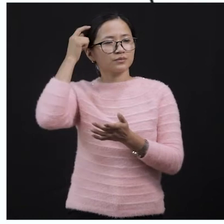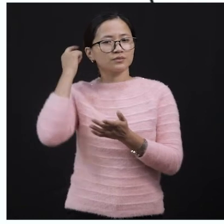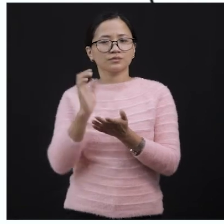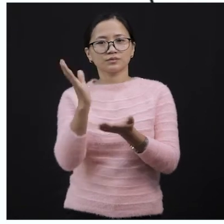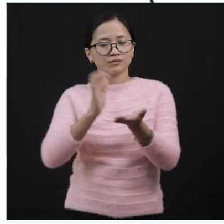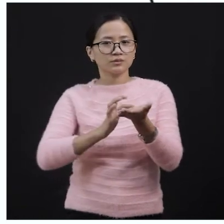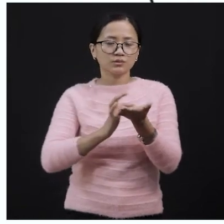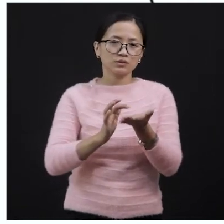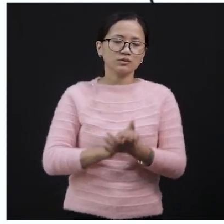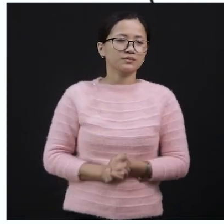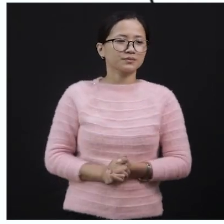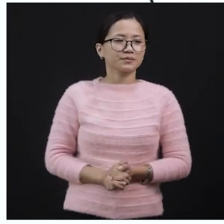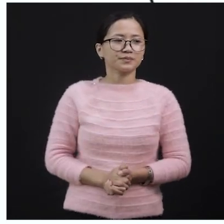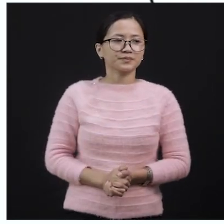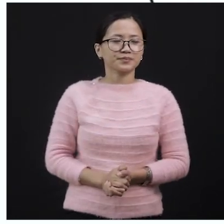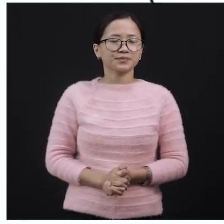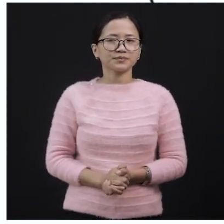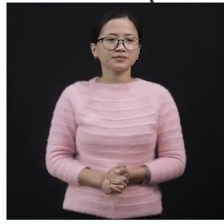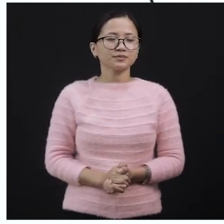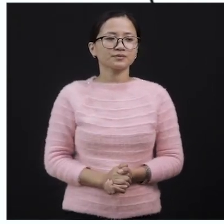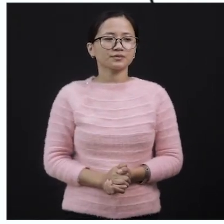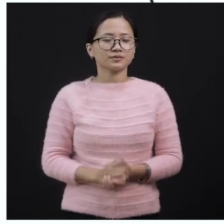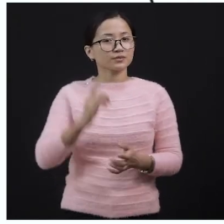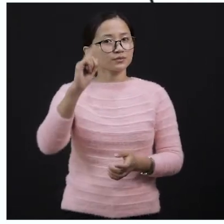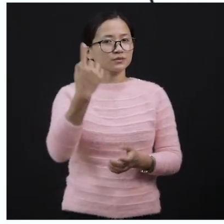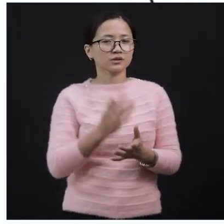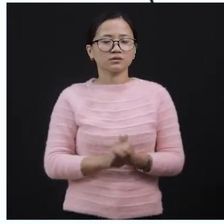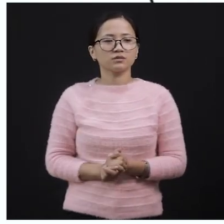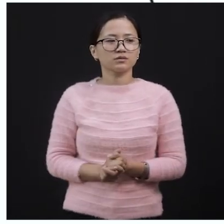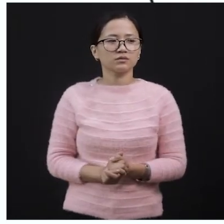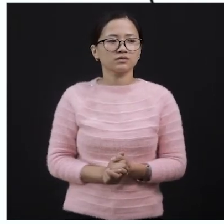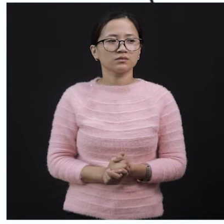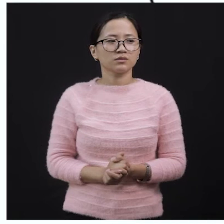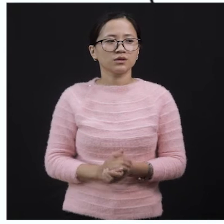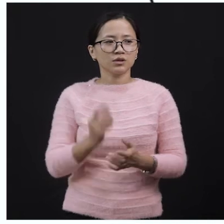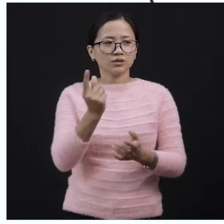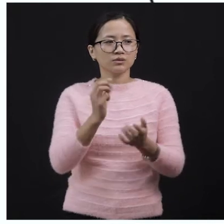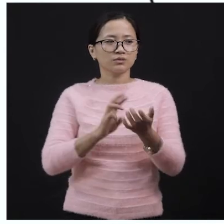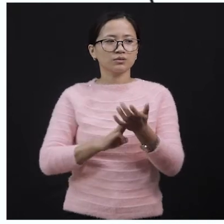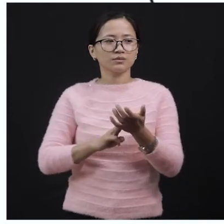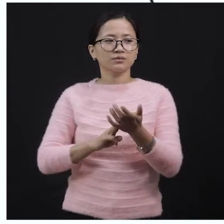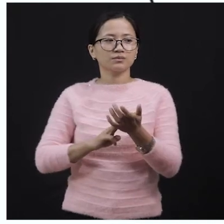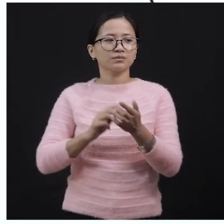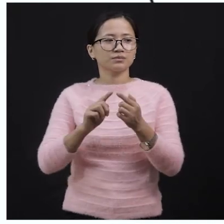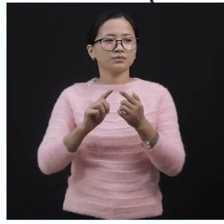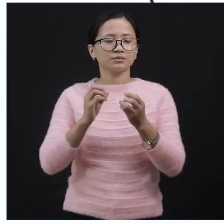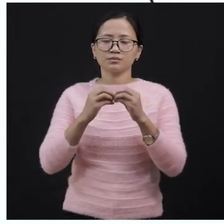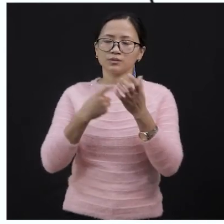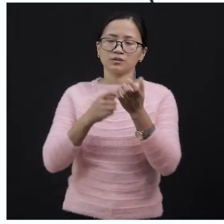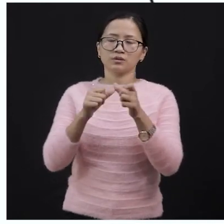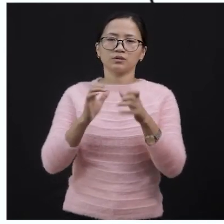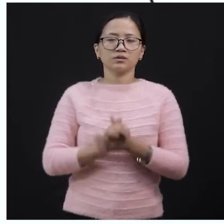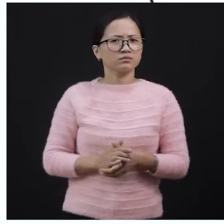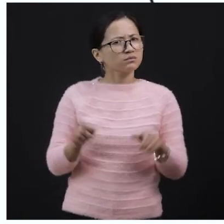Okay? The parts of shadow. So the first one here is umbra. Okay? Umbra. Are